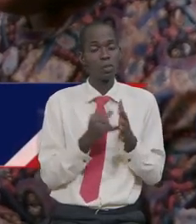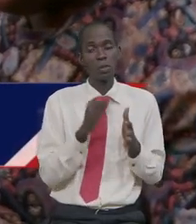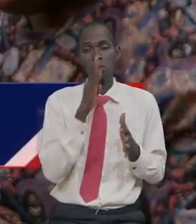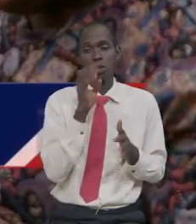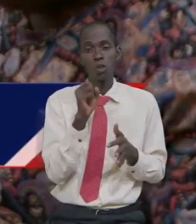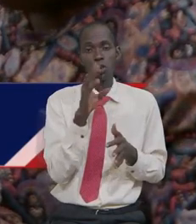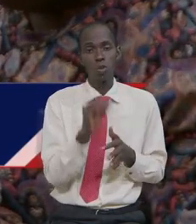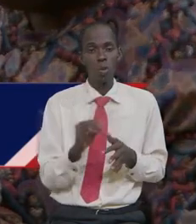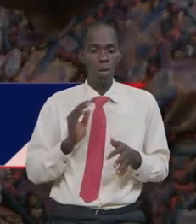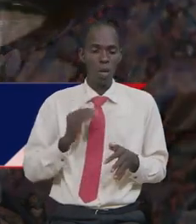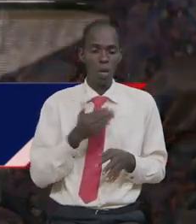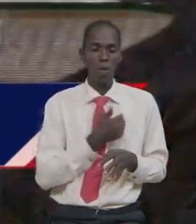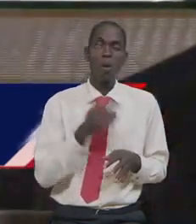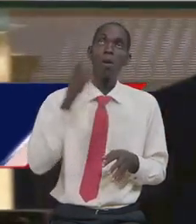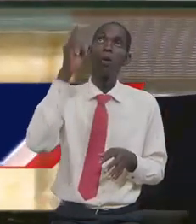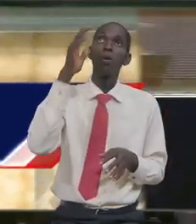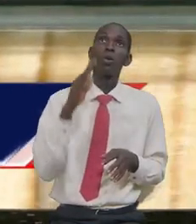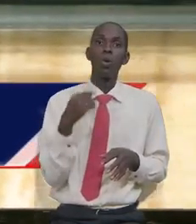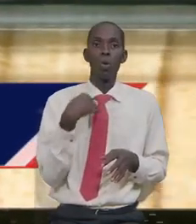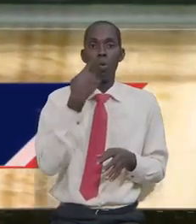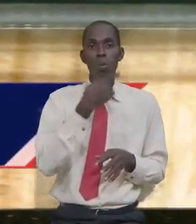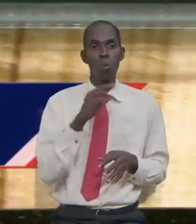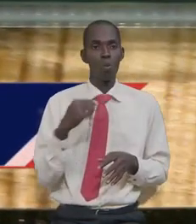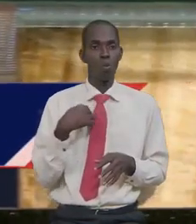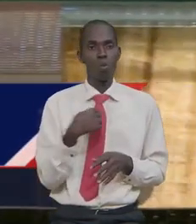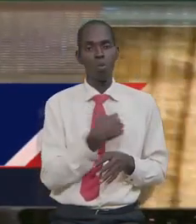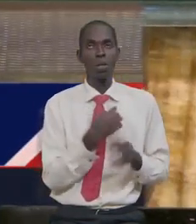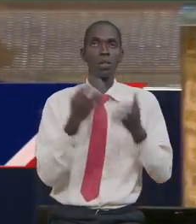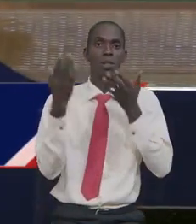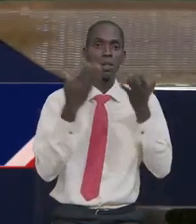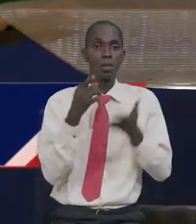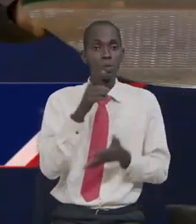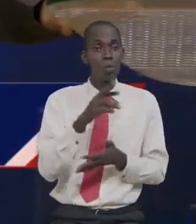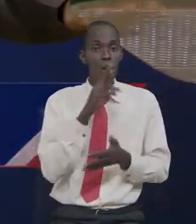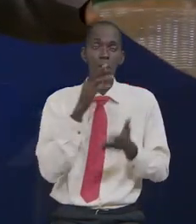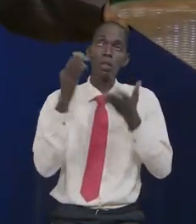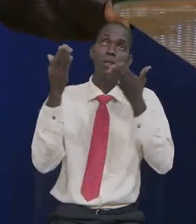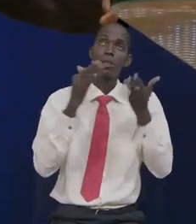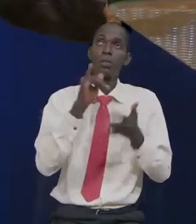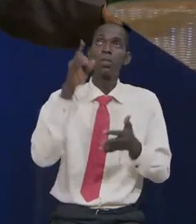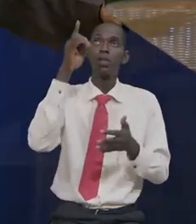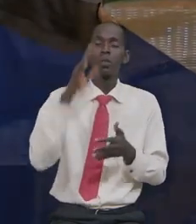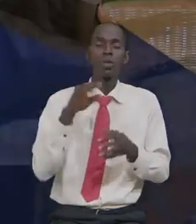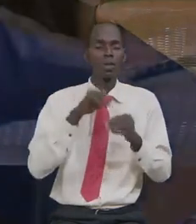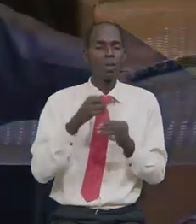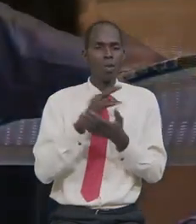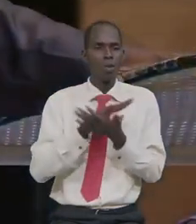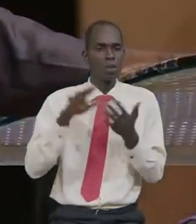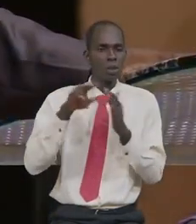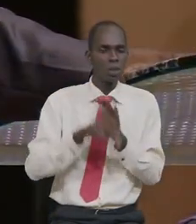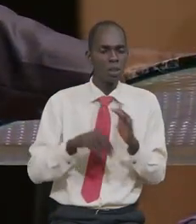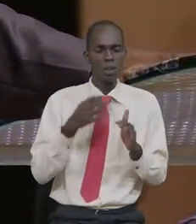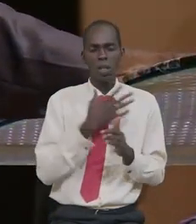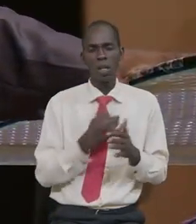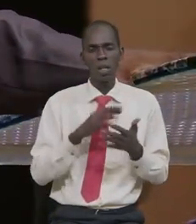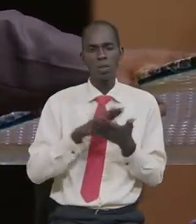now, that is the condition. You are serving the Lord in holiness and righteousness. Every day of your life, then God